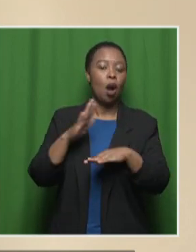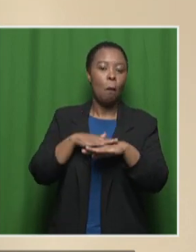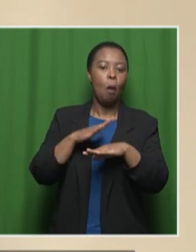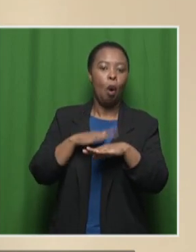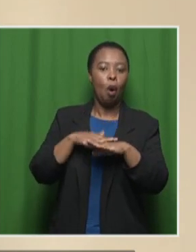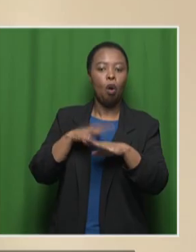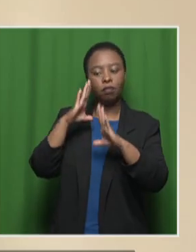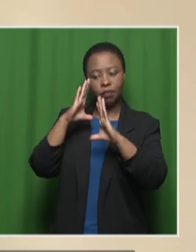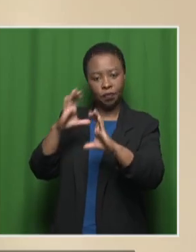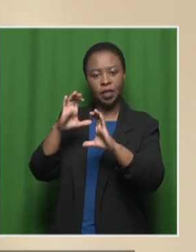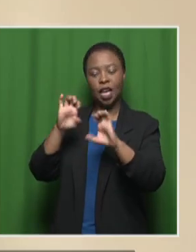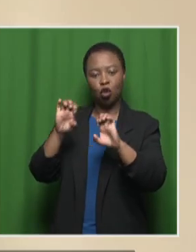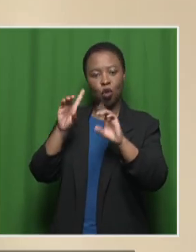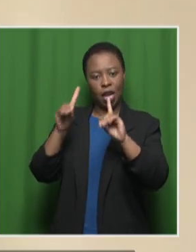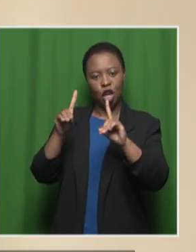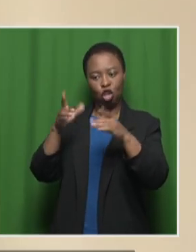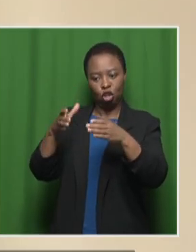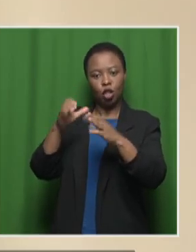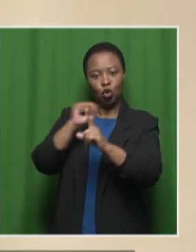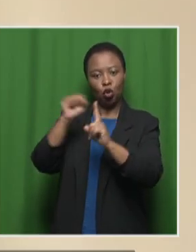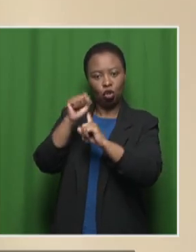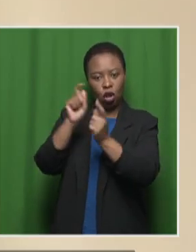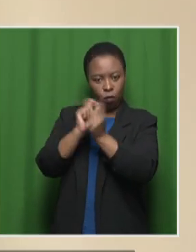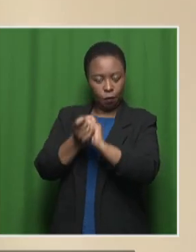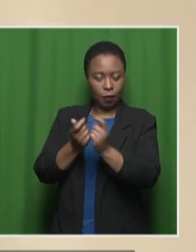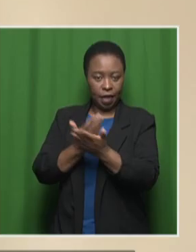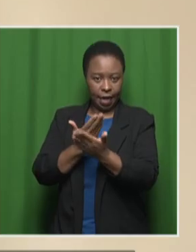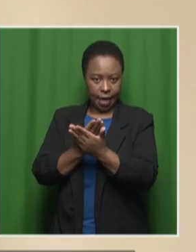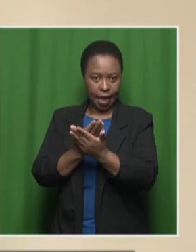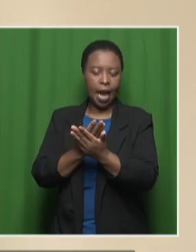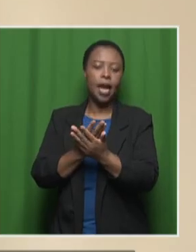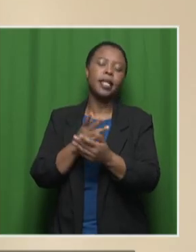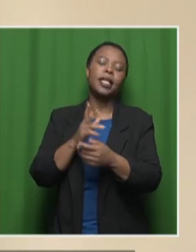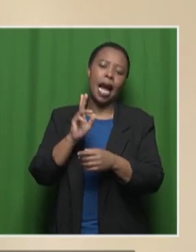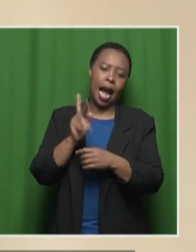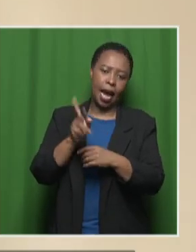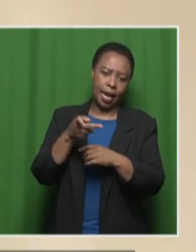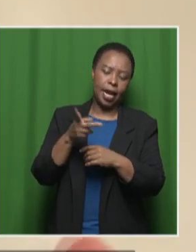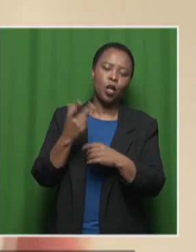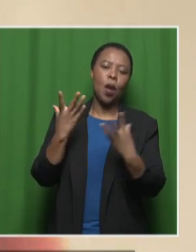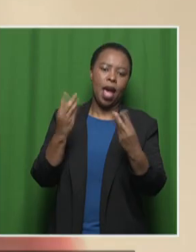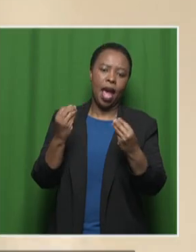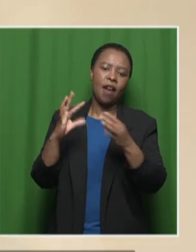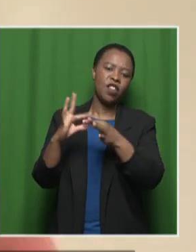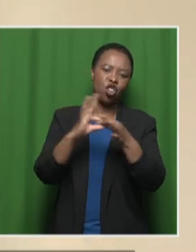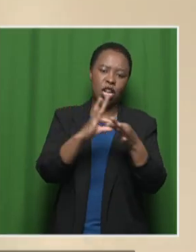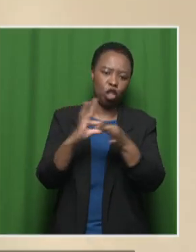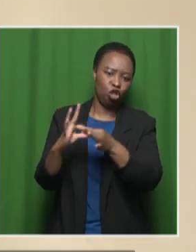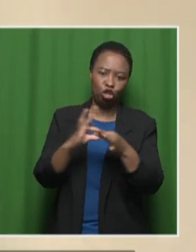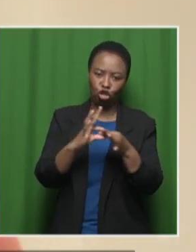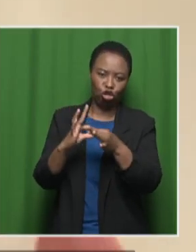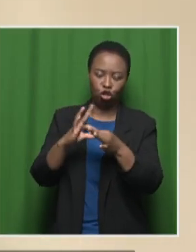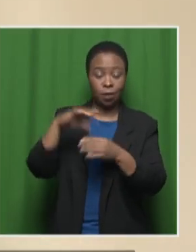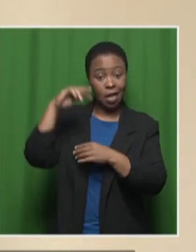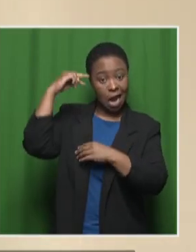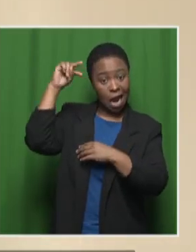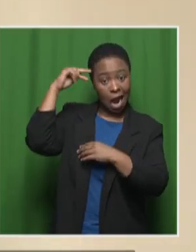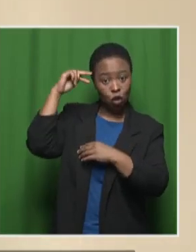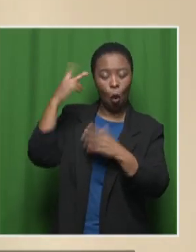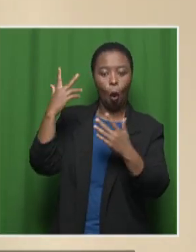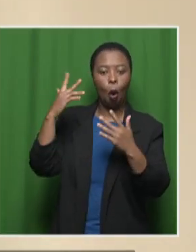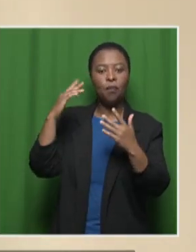education as a vehicle for societal change. And undoubtedly, there's a relationship between the number of graduates or the highest level